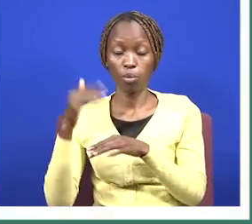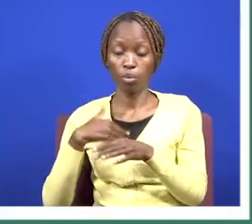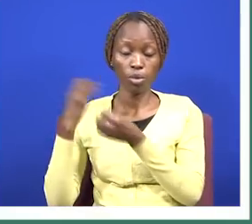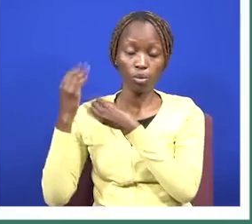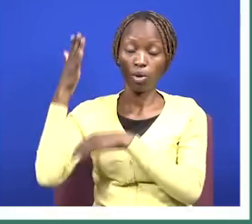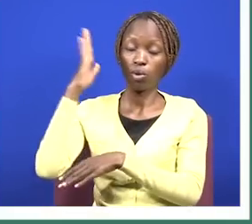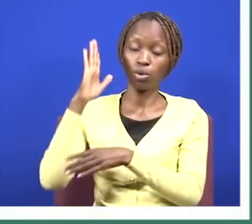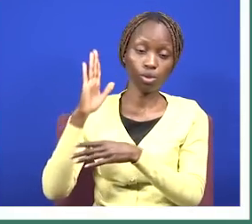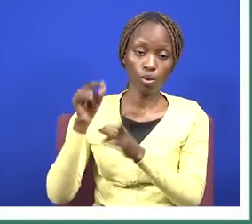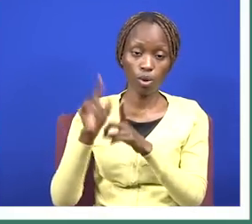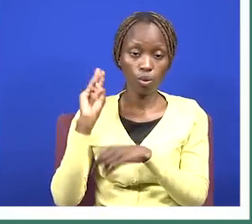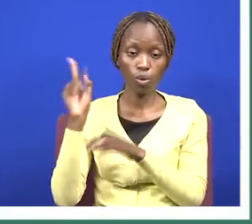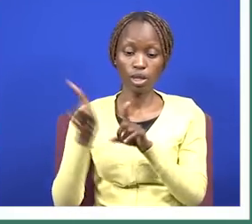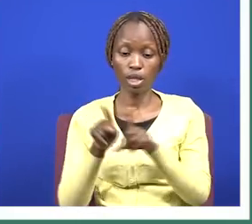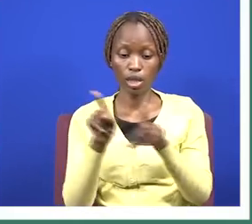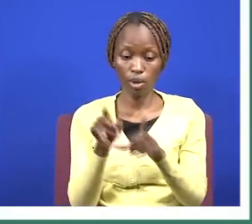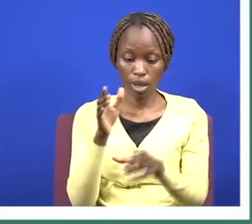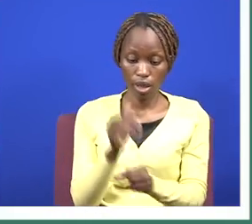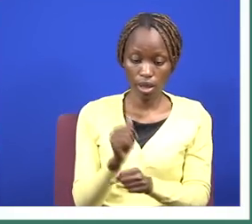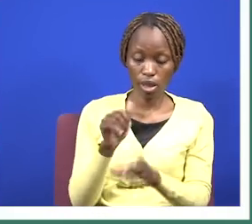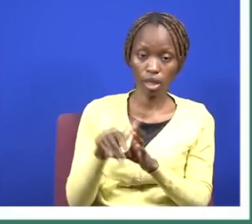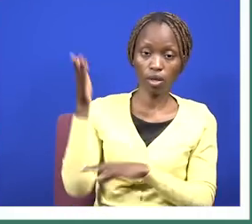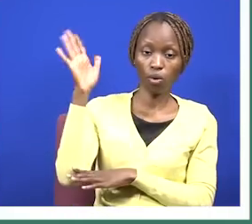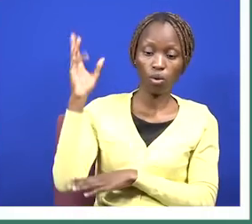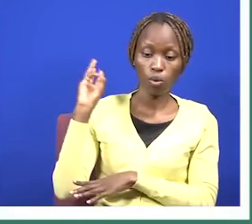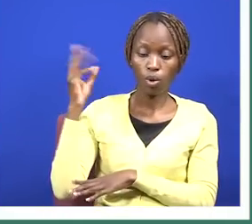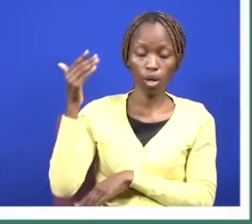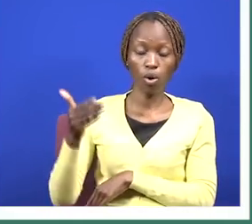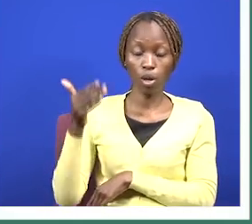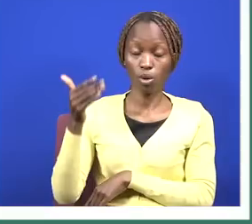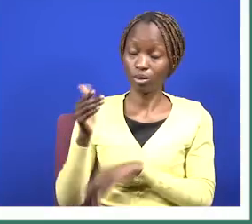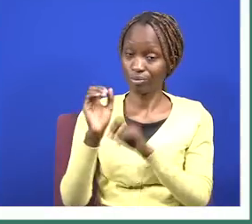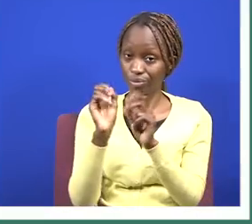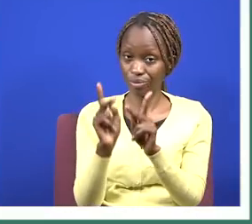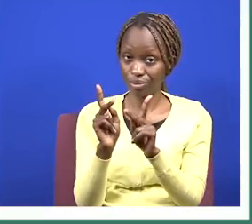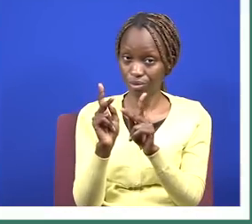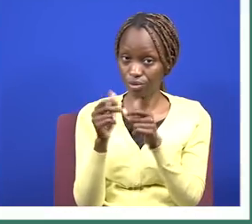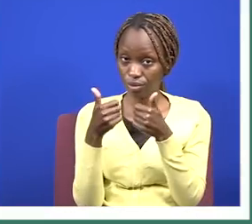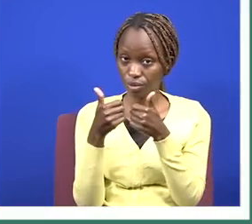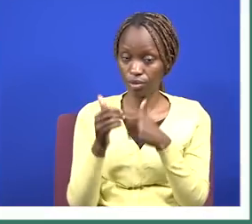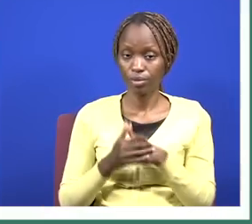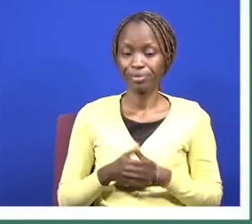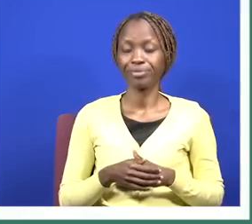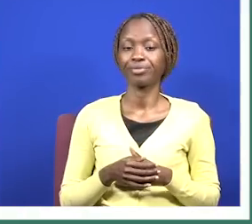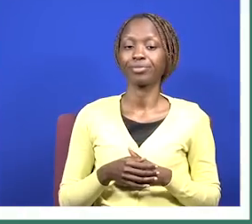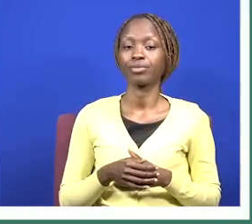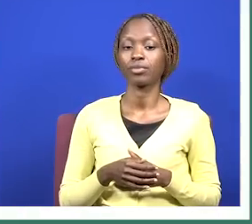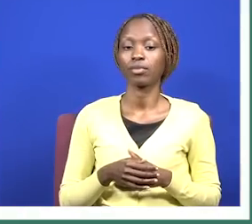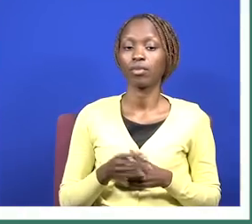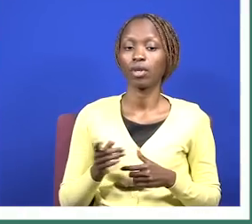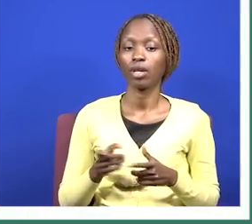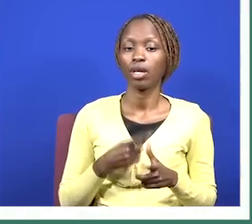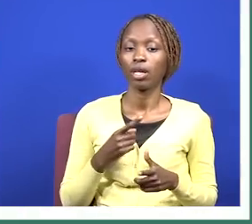will read God's word, I will obey God's word, and I will trust in God